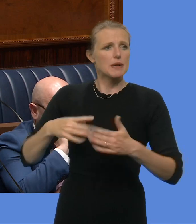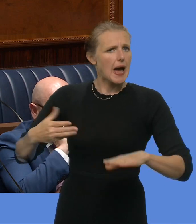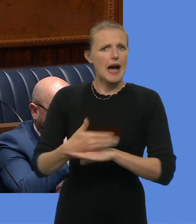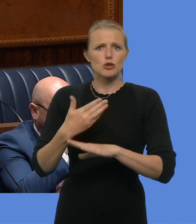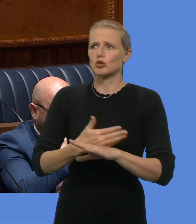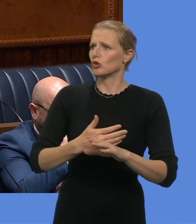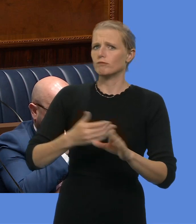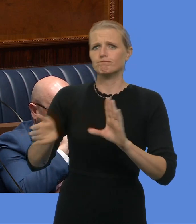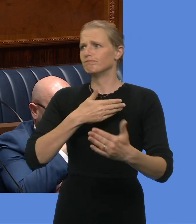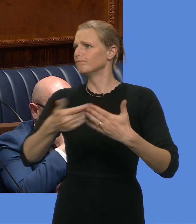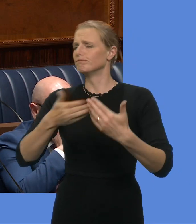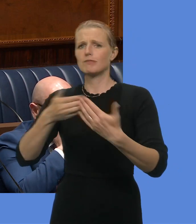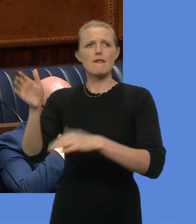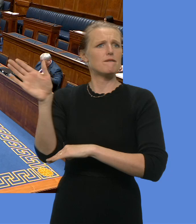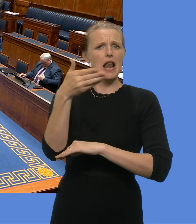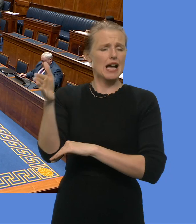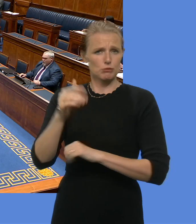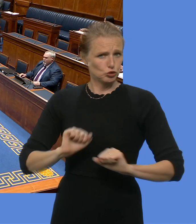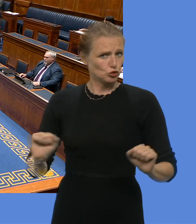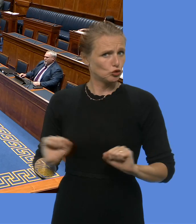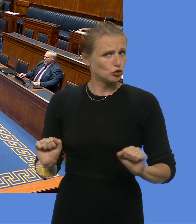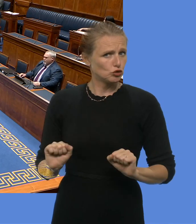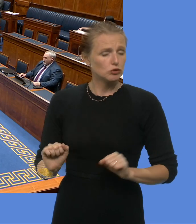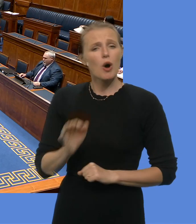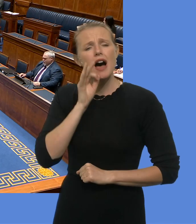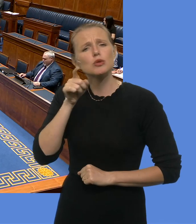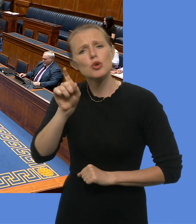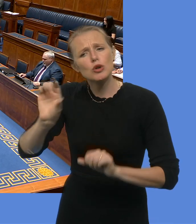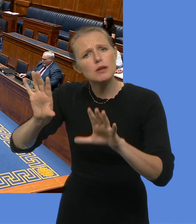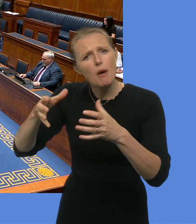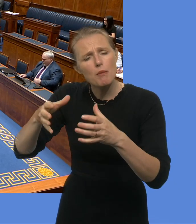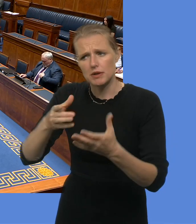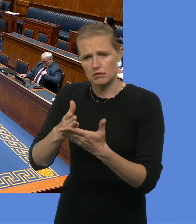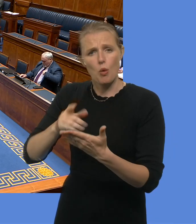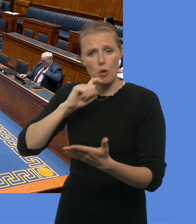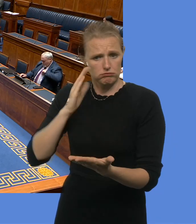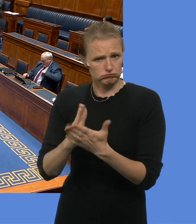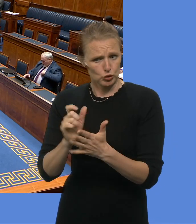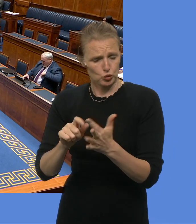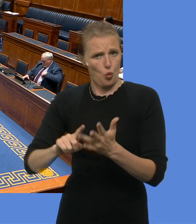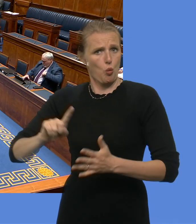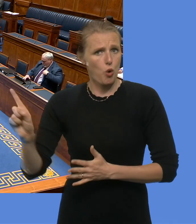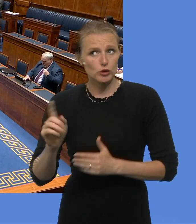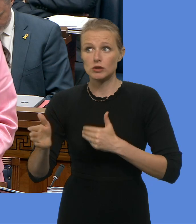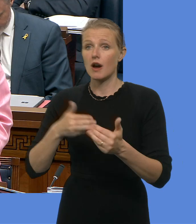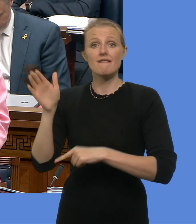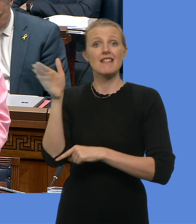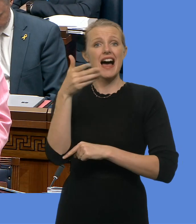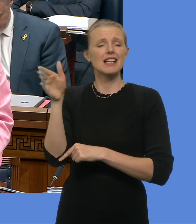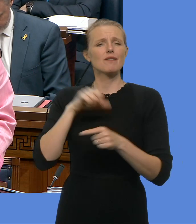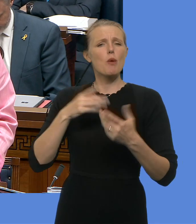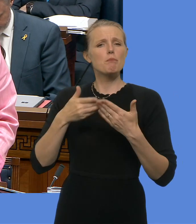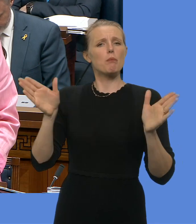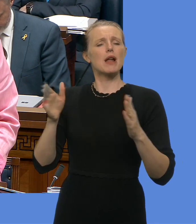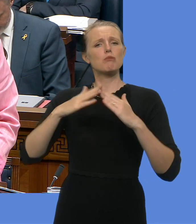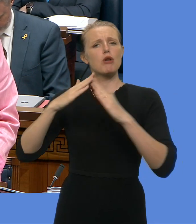action is your department actually going to take to deal with the issue of flags on public property? Minister. I thank the member for his